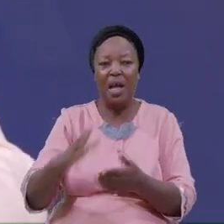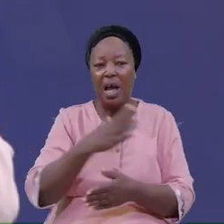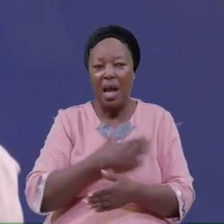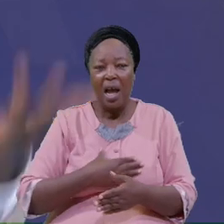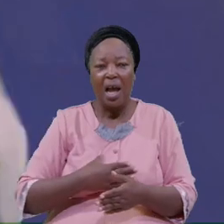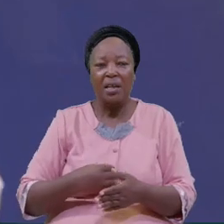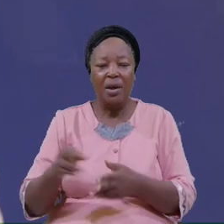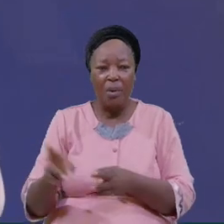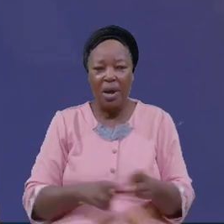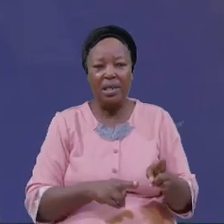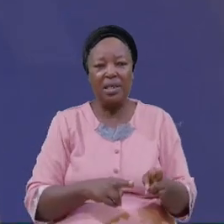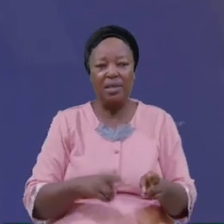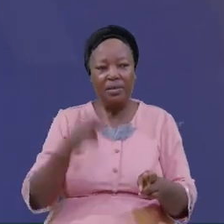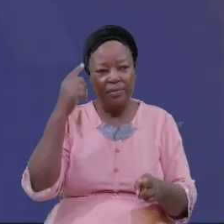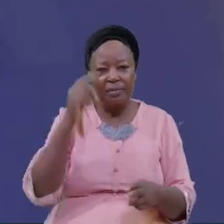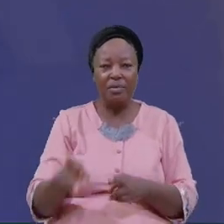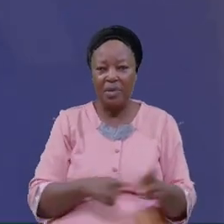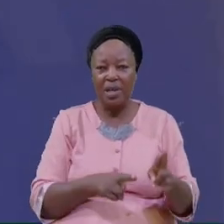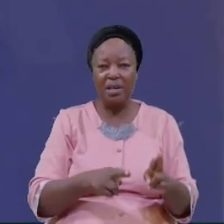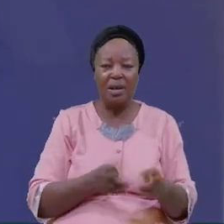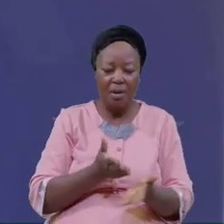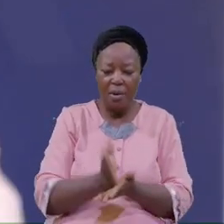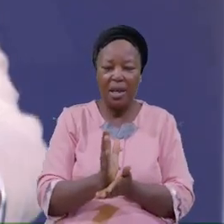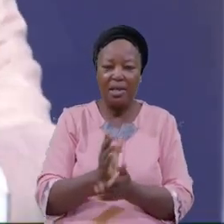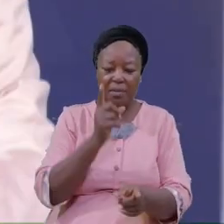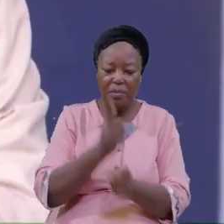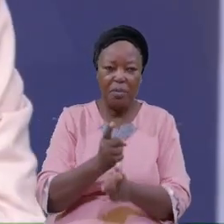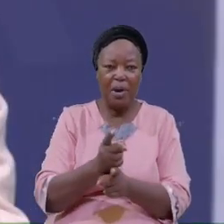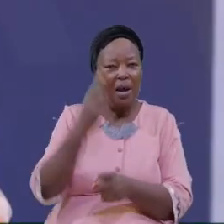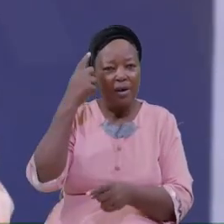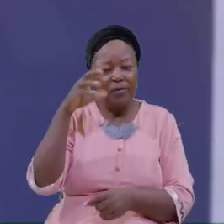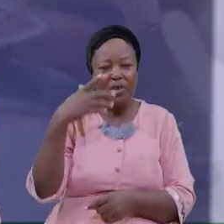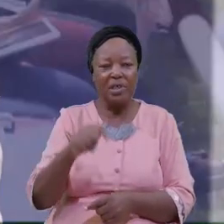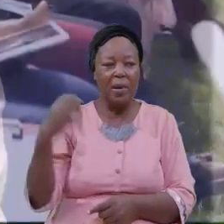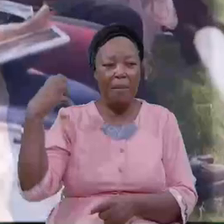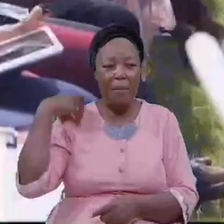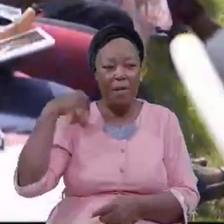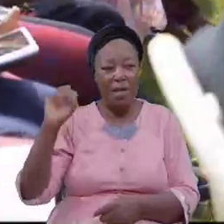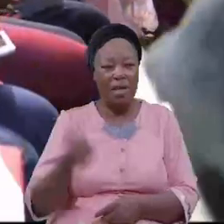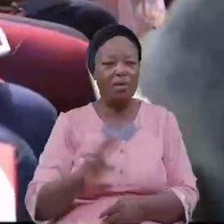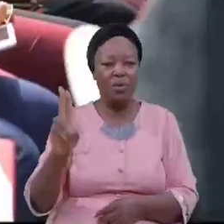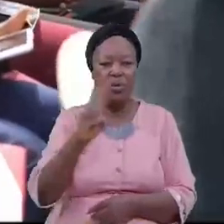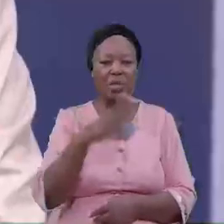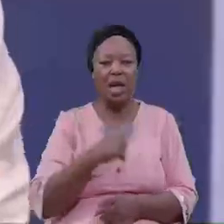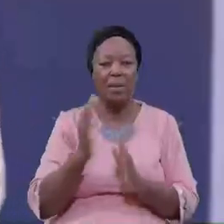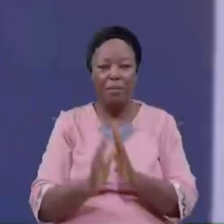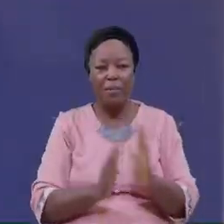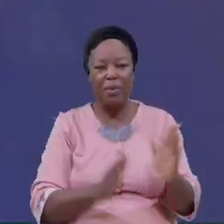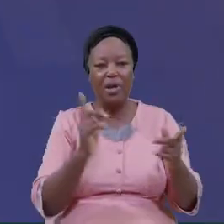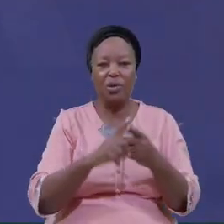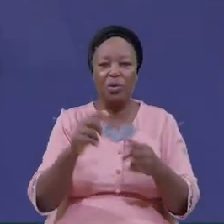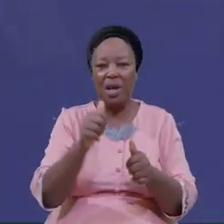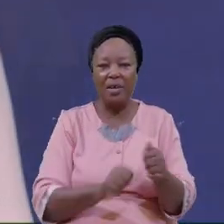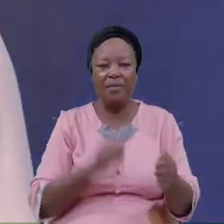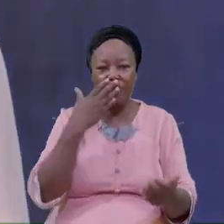ready, suitable, fit for the master's use. And prepared unto every good work.